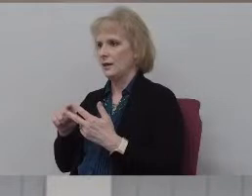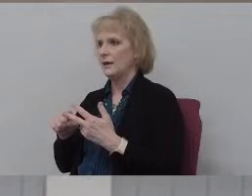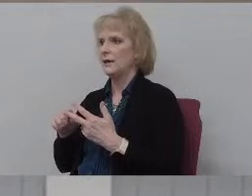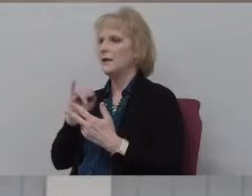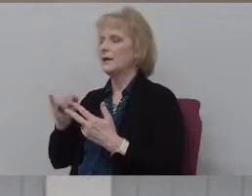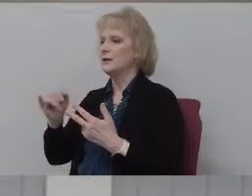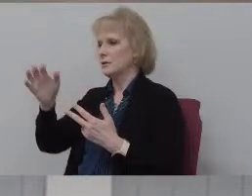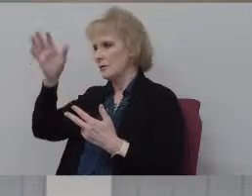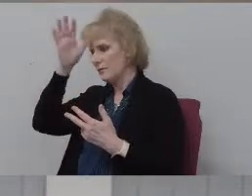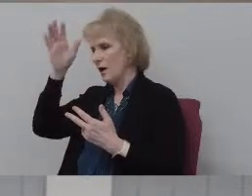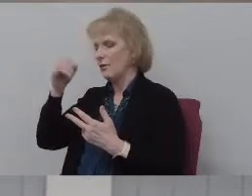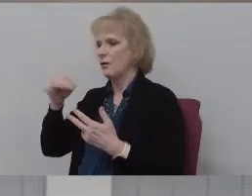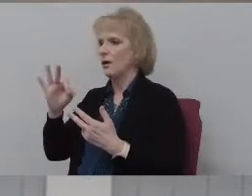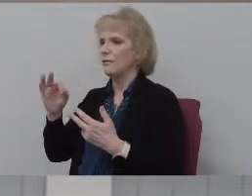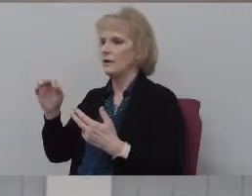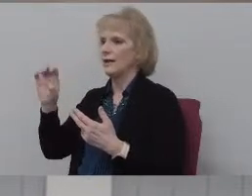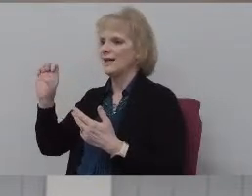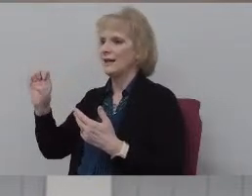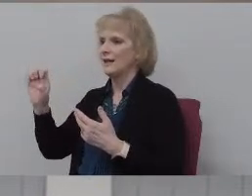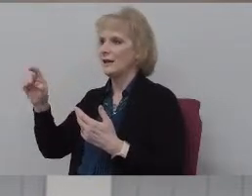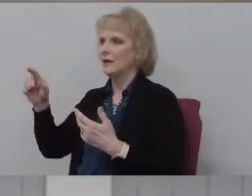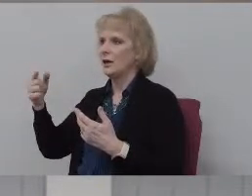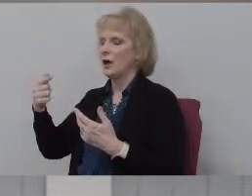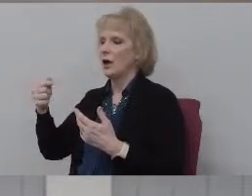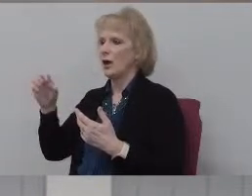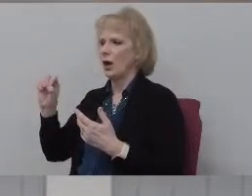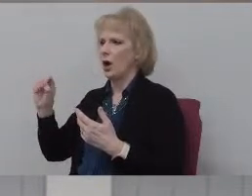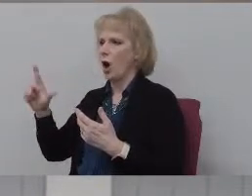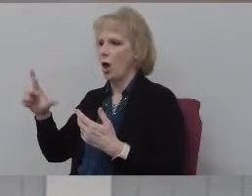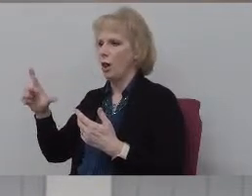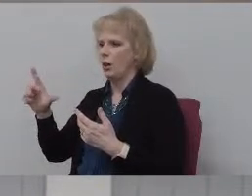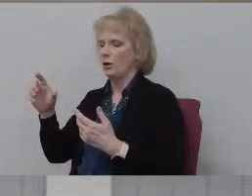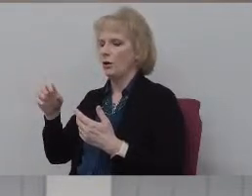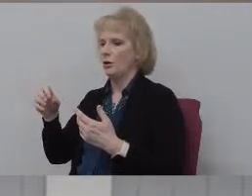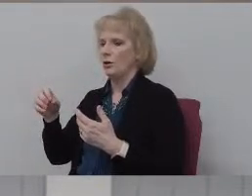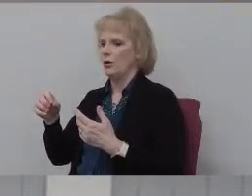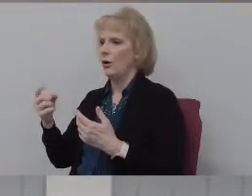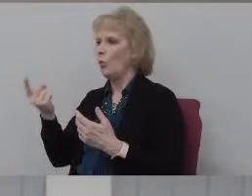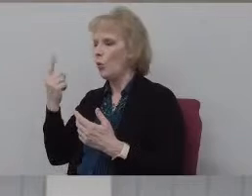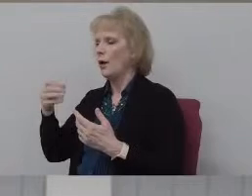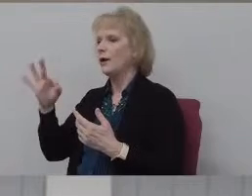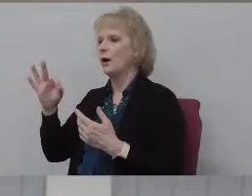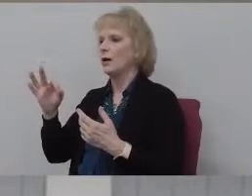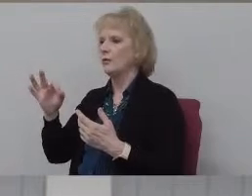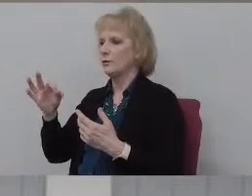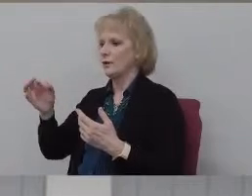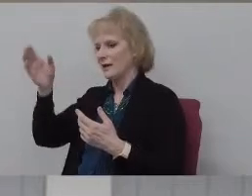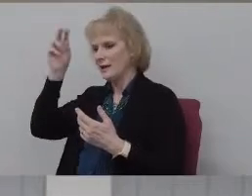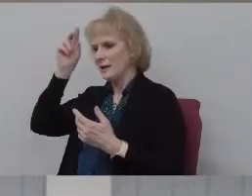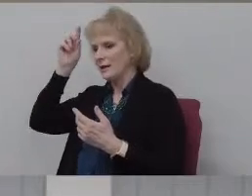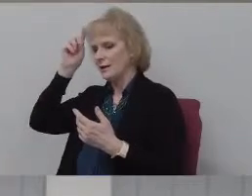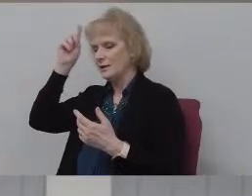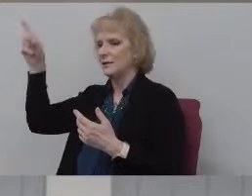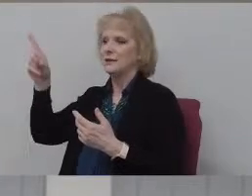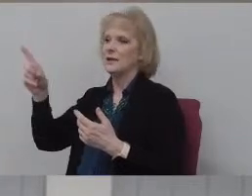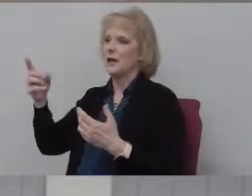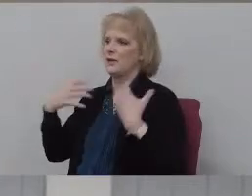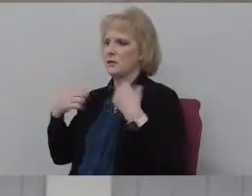the father of Egal, and Egal was one of David's mighty men. So to be the father of a mighty man